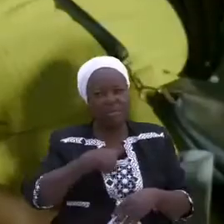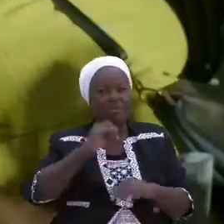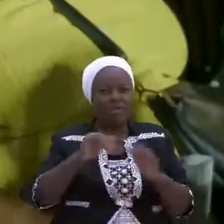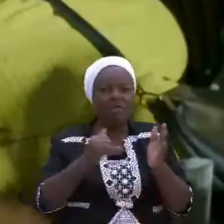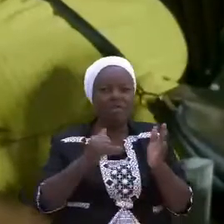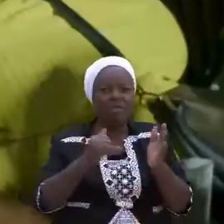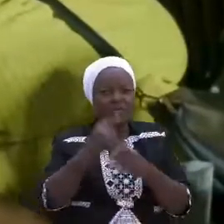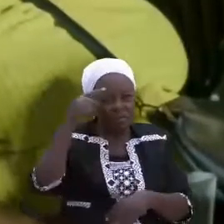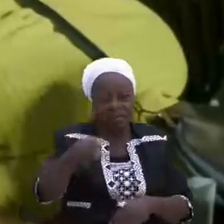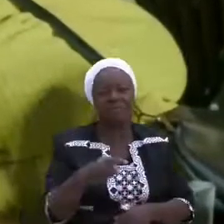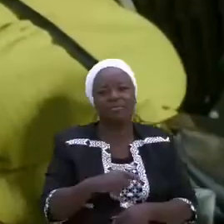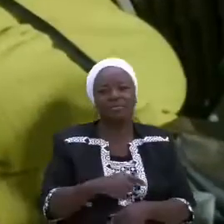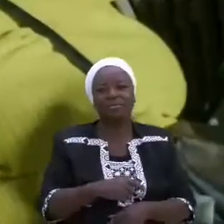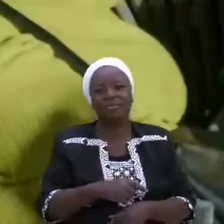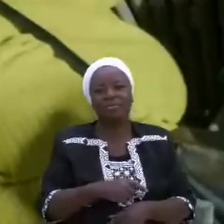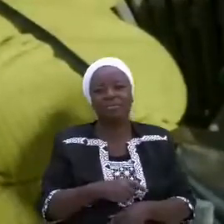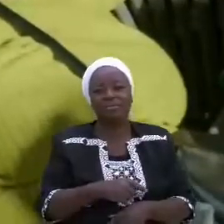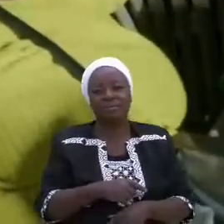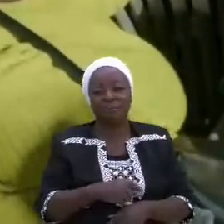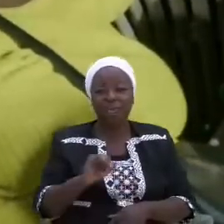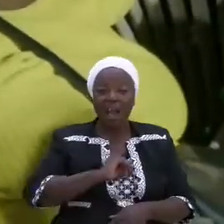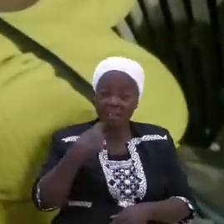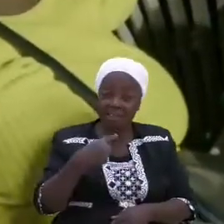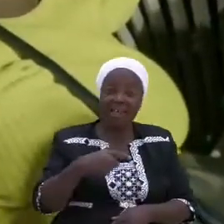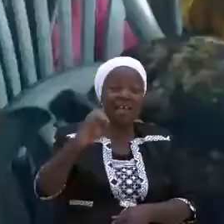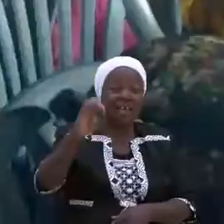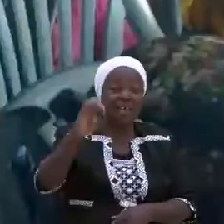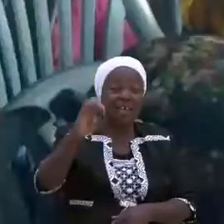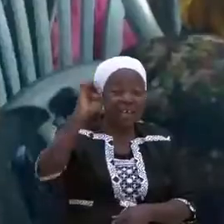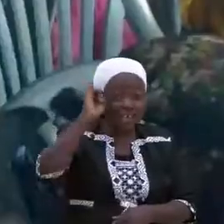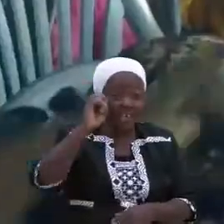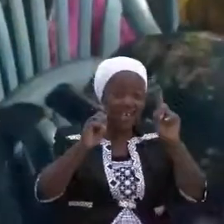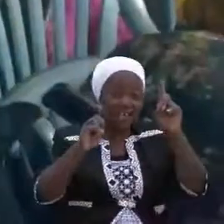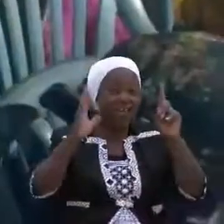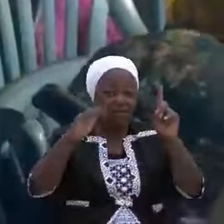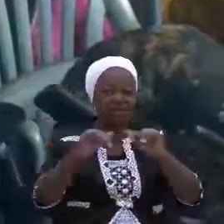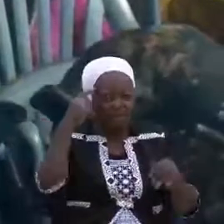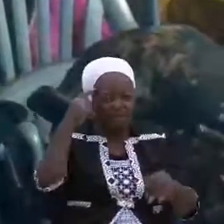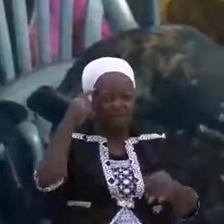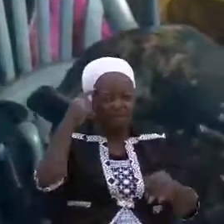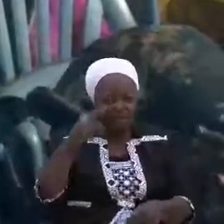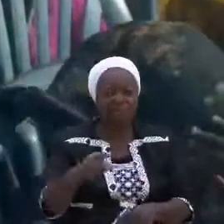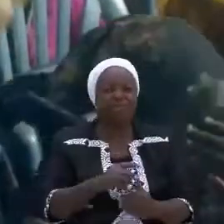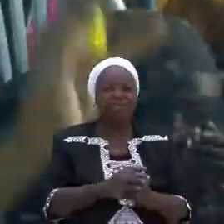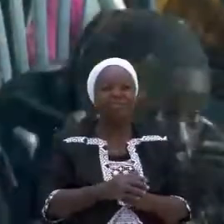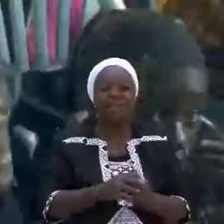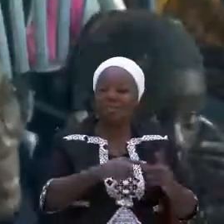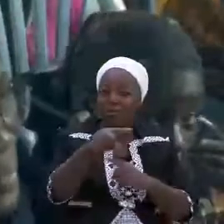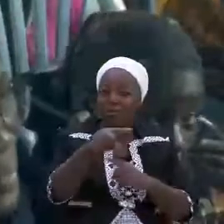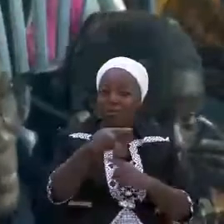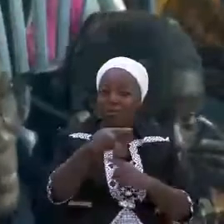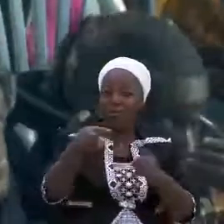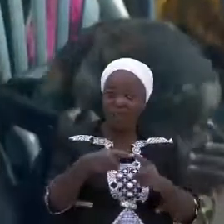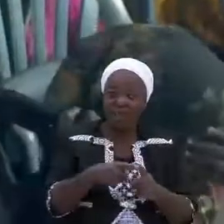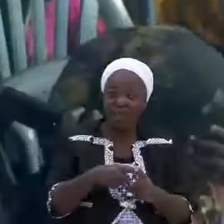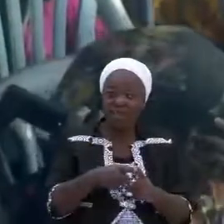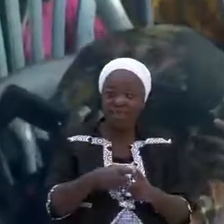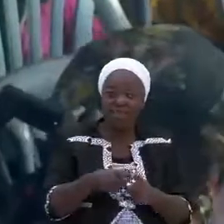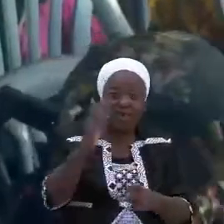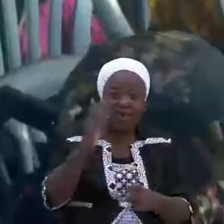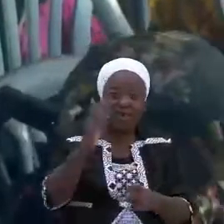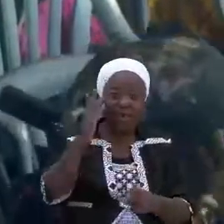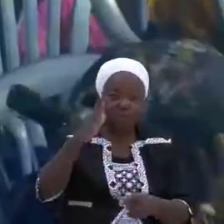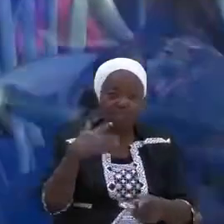you i said it will do for you when will the lord do